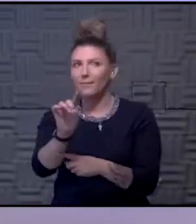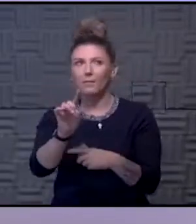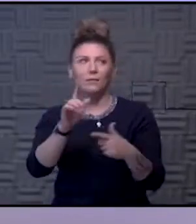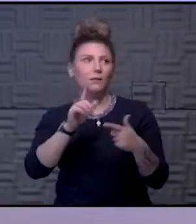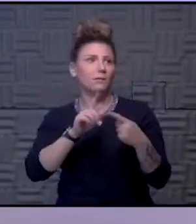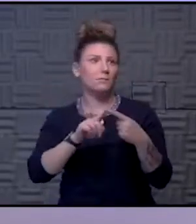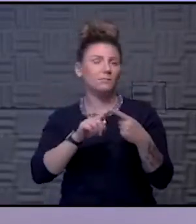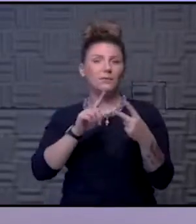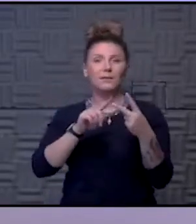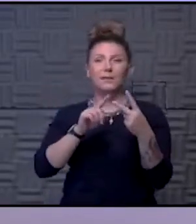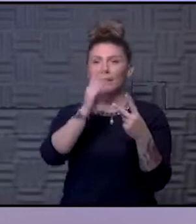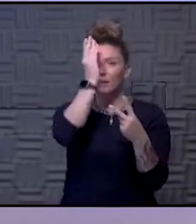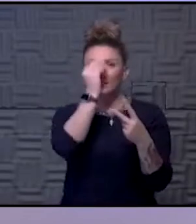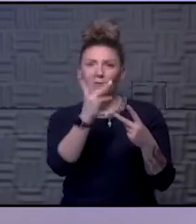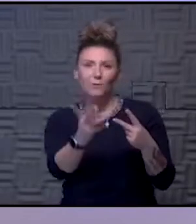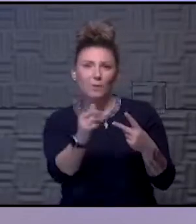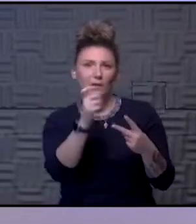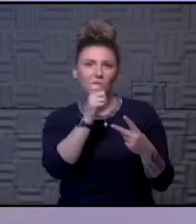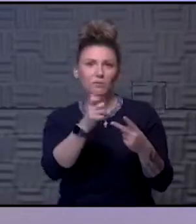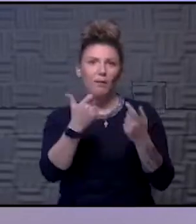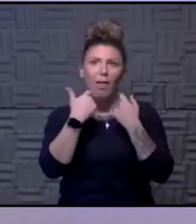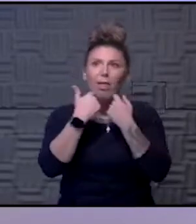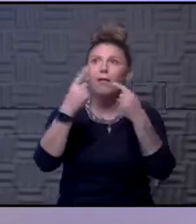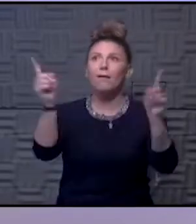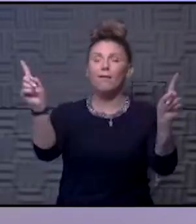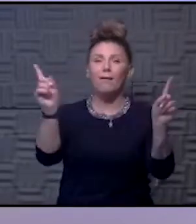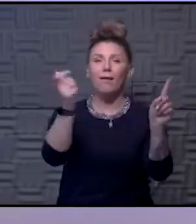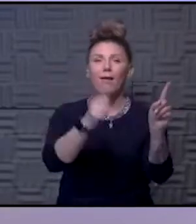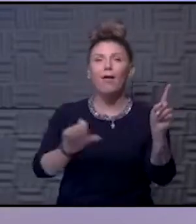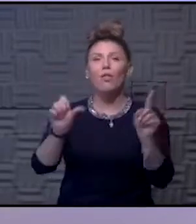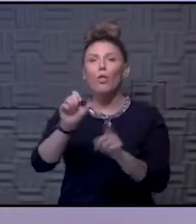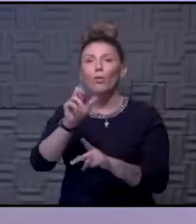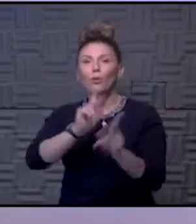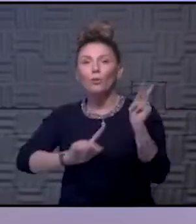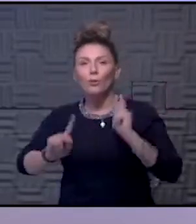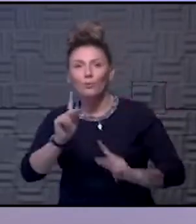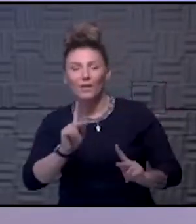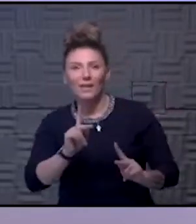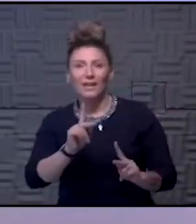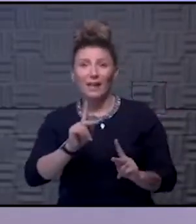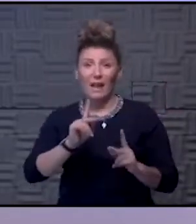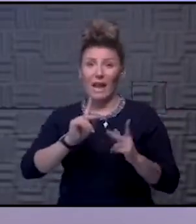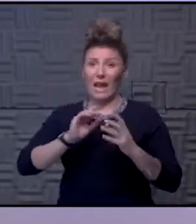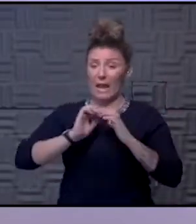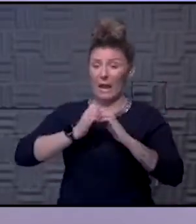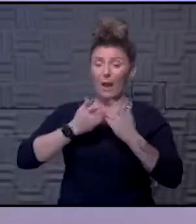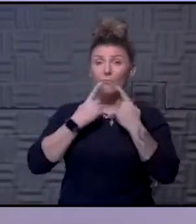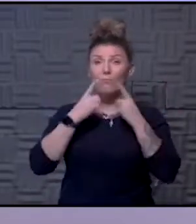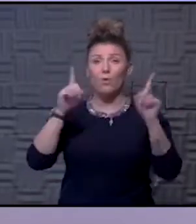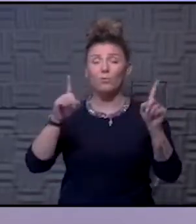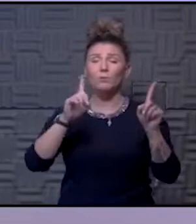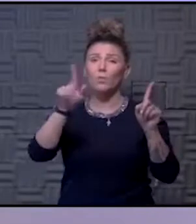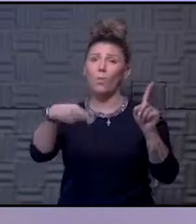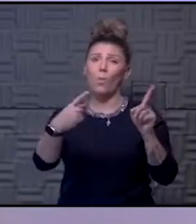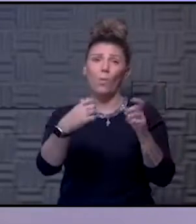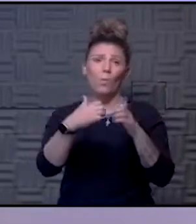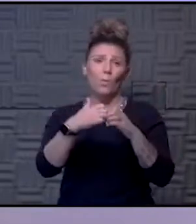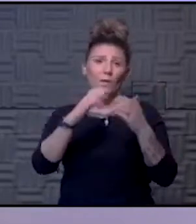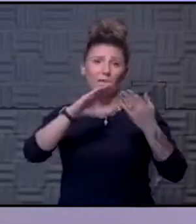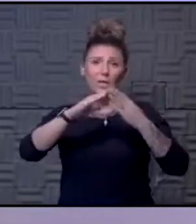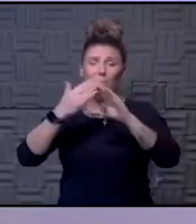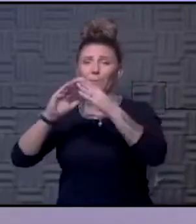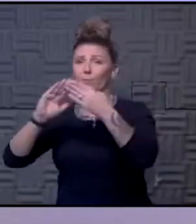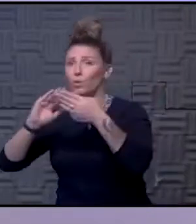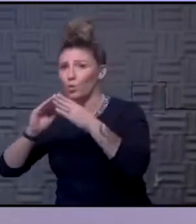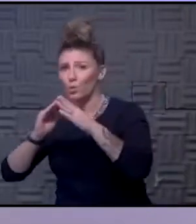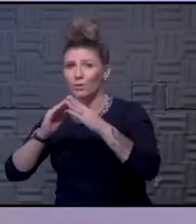that the information is not going to be shared with anyone else. And that can only be accomplished with community buy-in. So